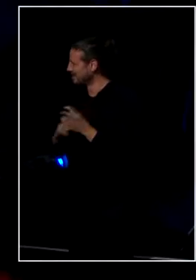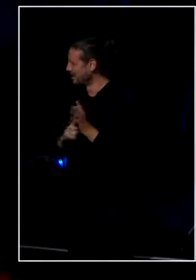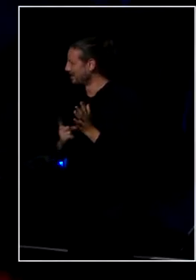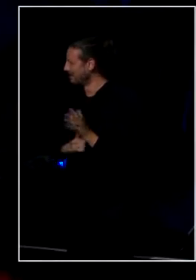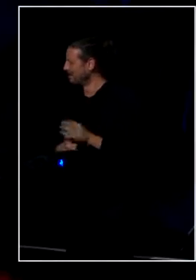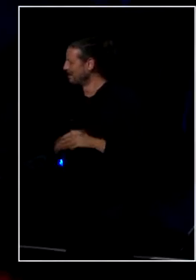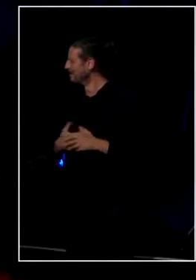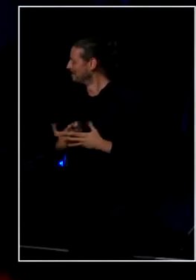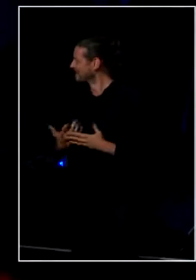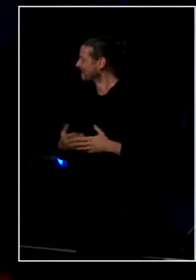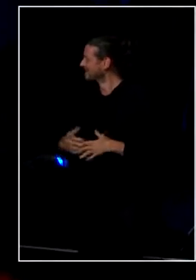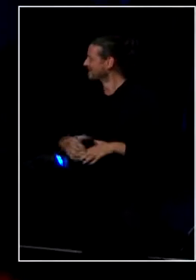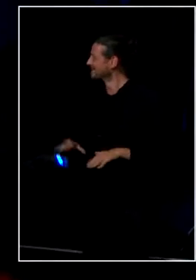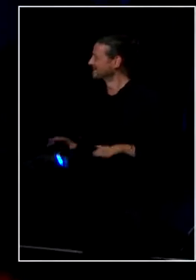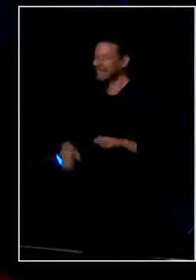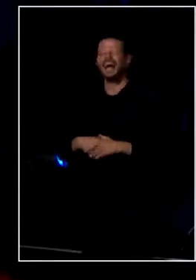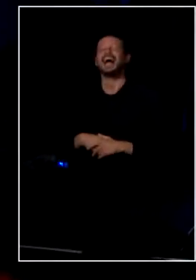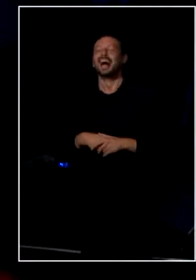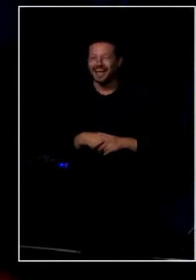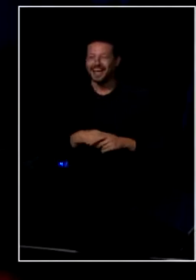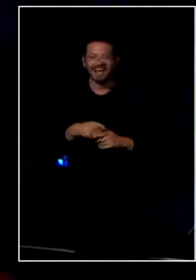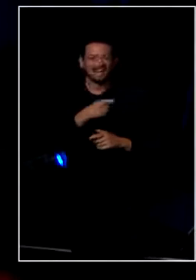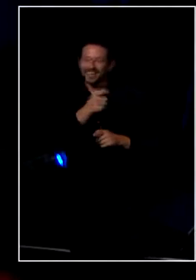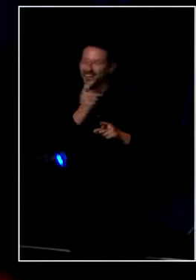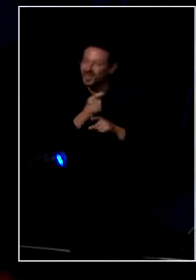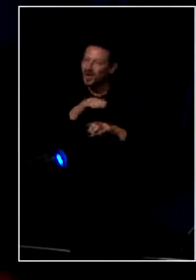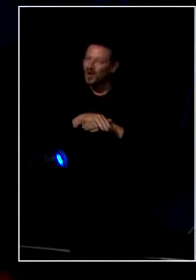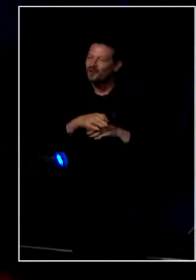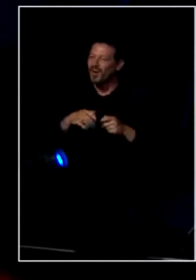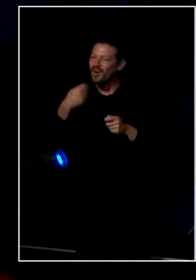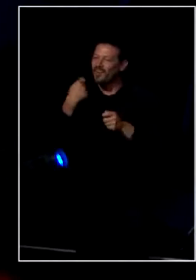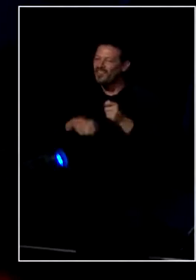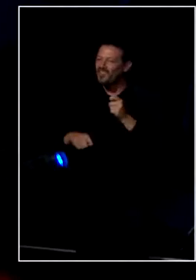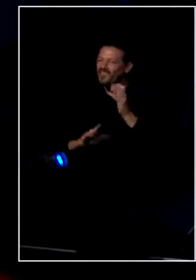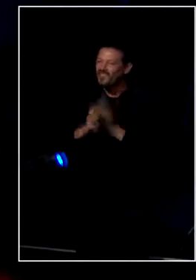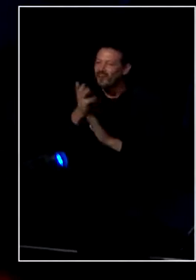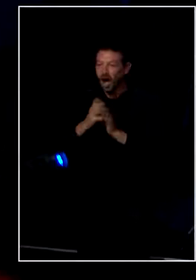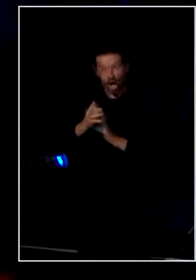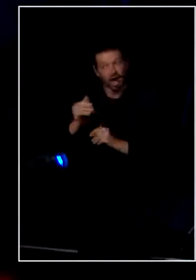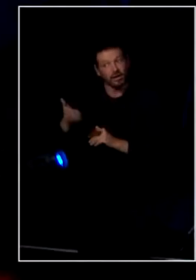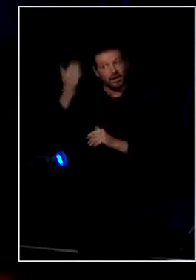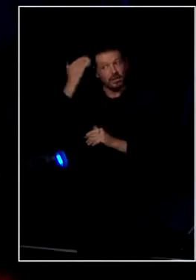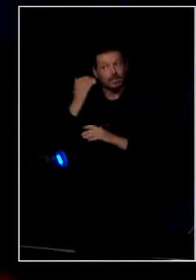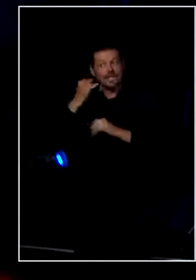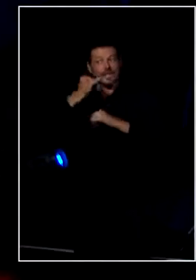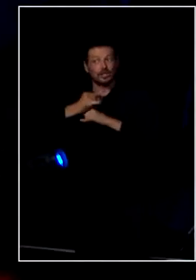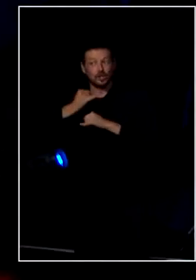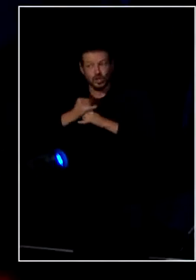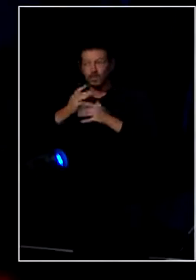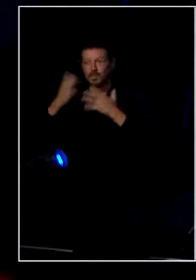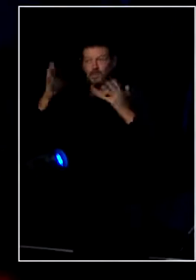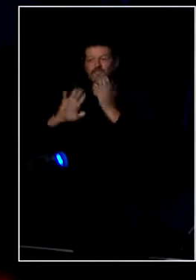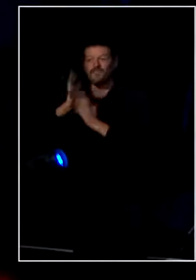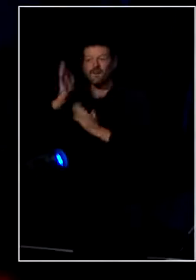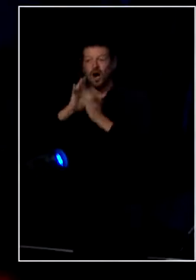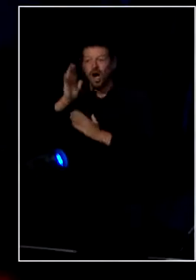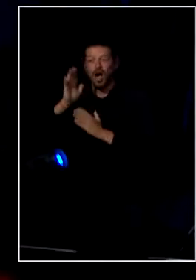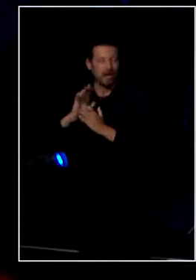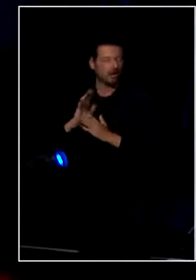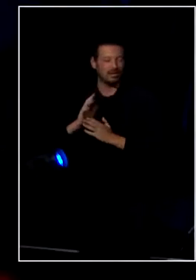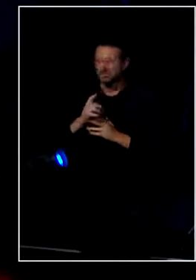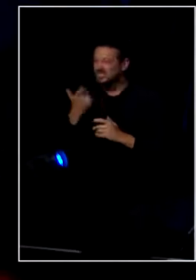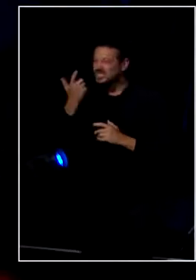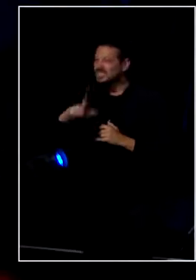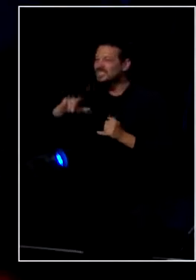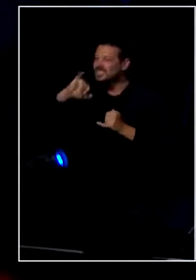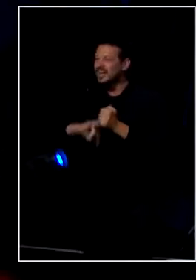right? Love fire. I can remember the bonfires that we had in institution. way back in the 70s, at the back, it was an